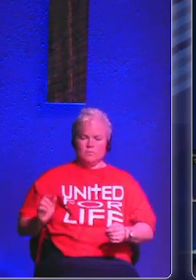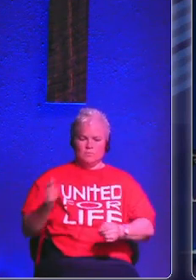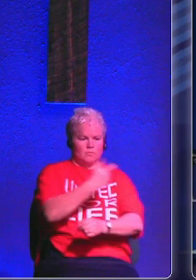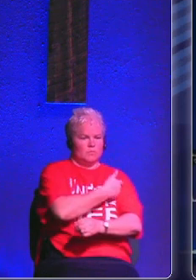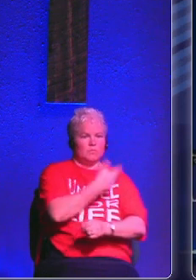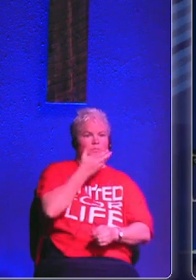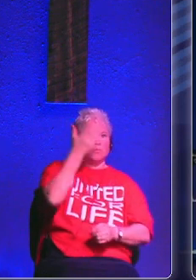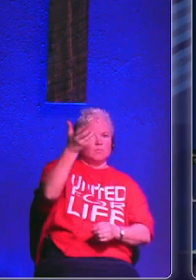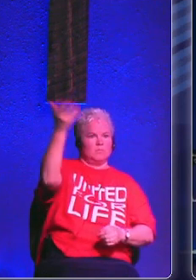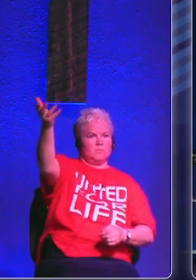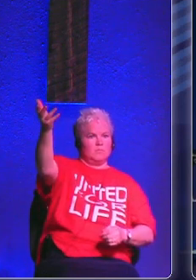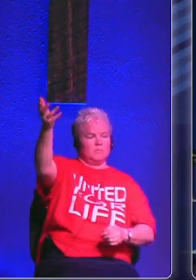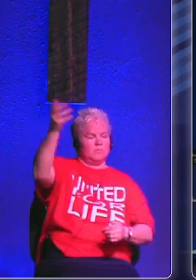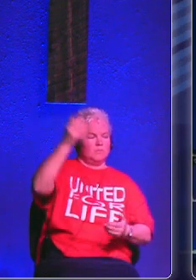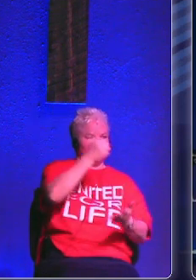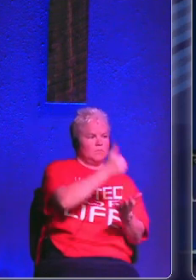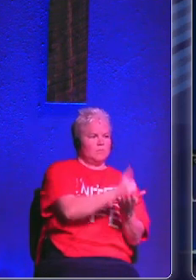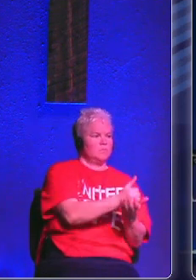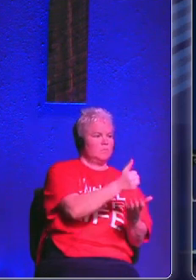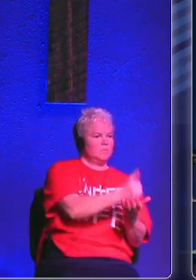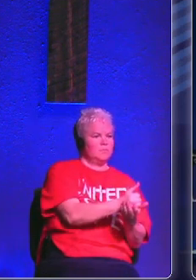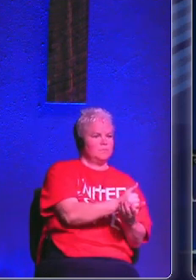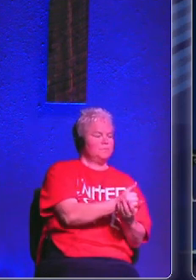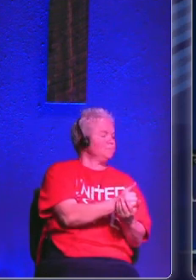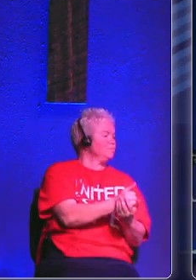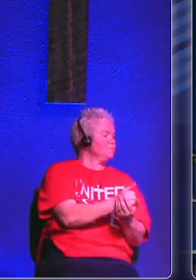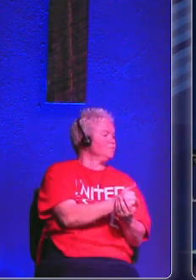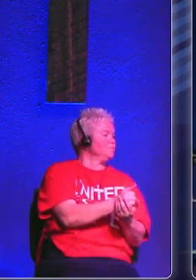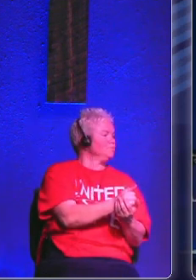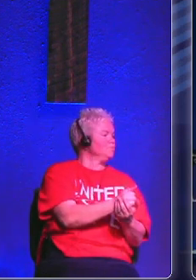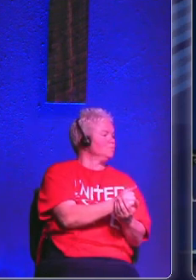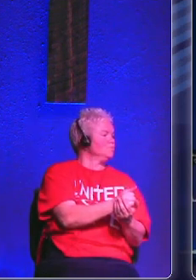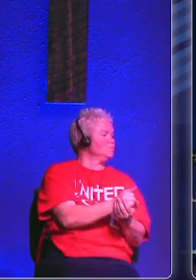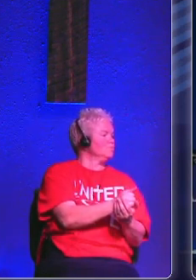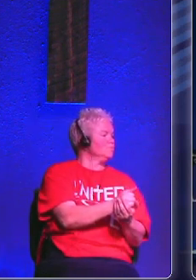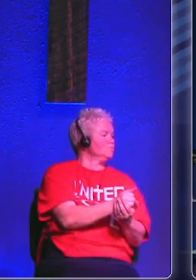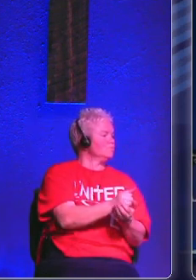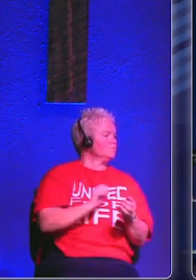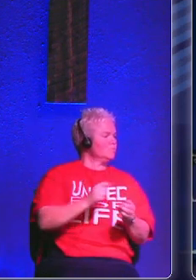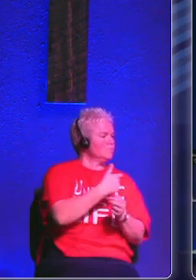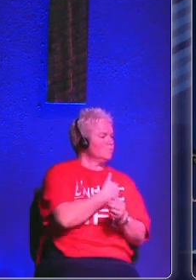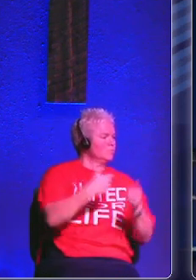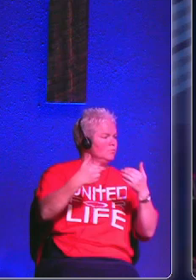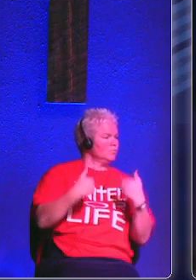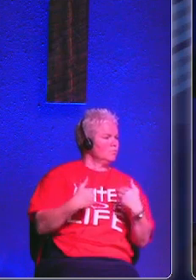And everyone shouted out, amen. Amen. Well,